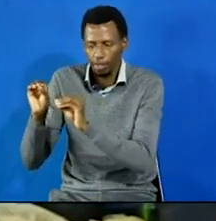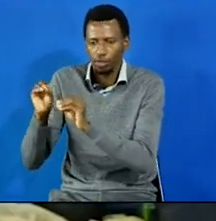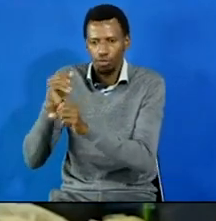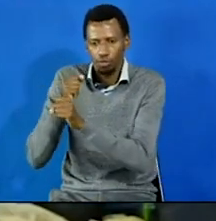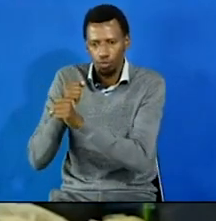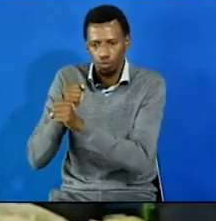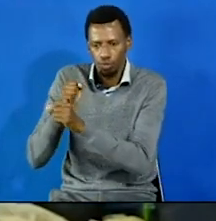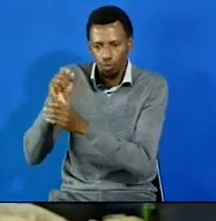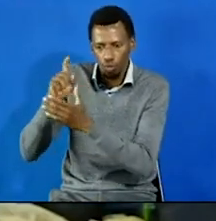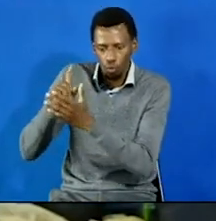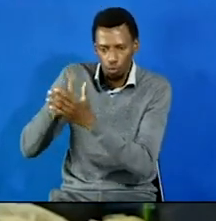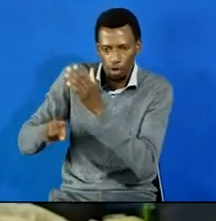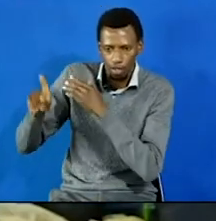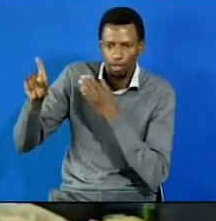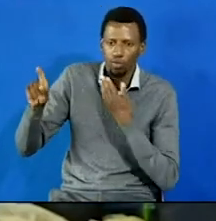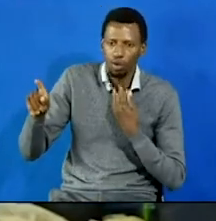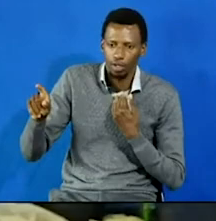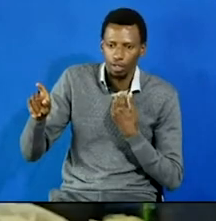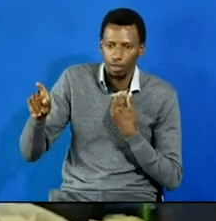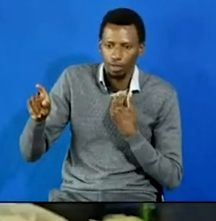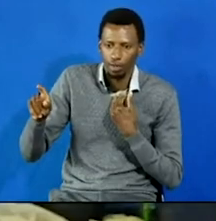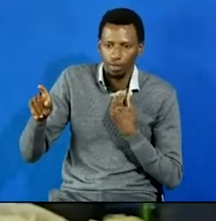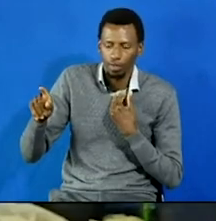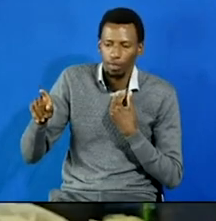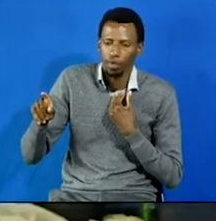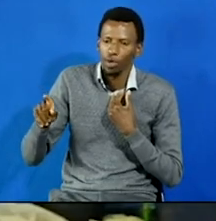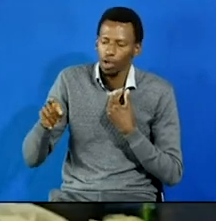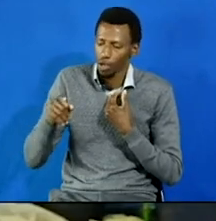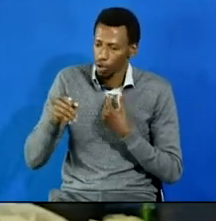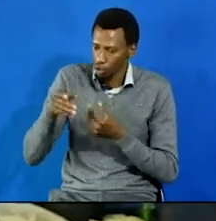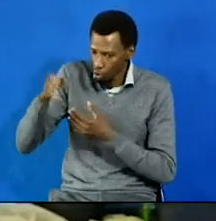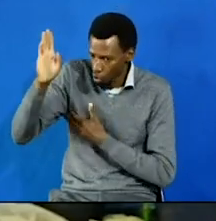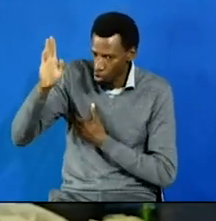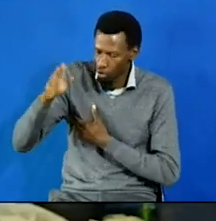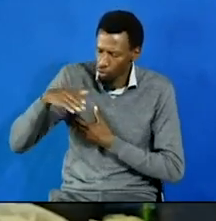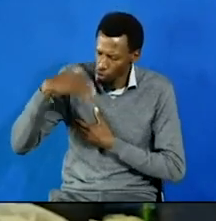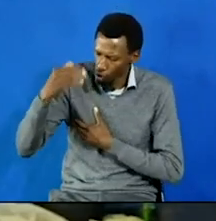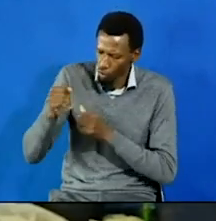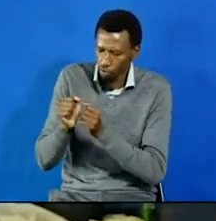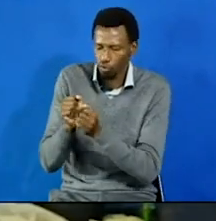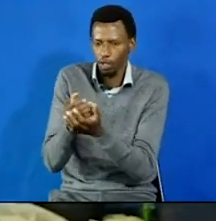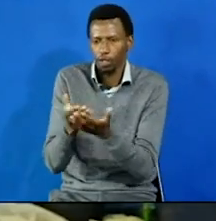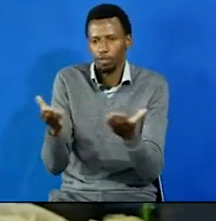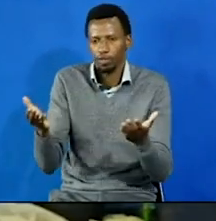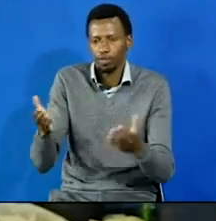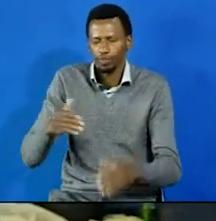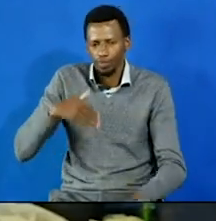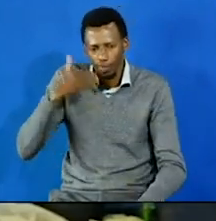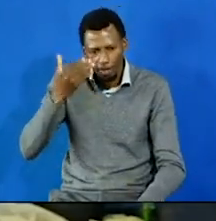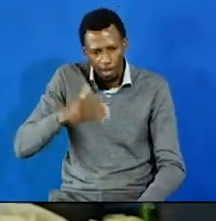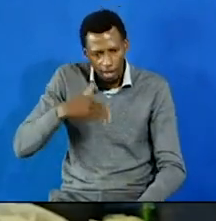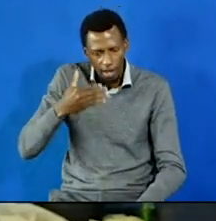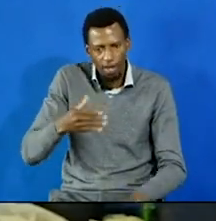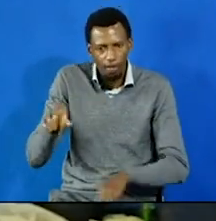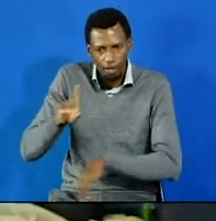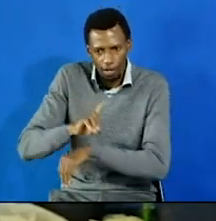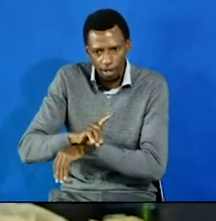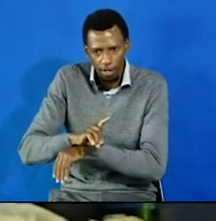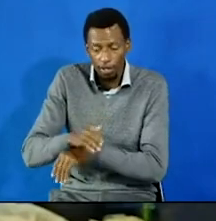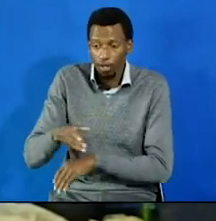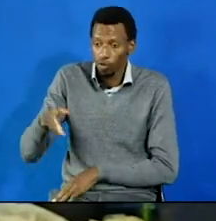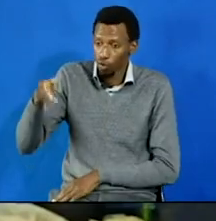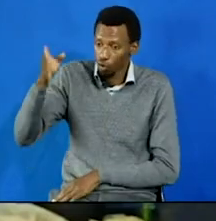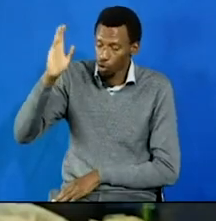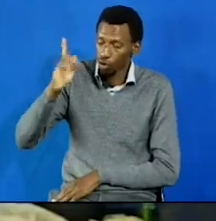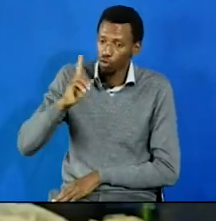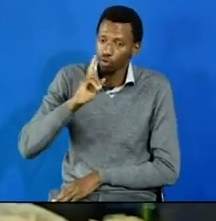lo, I will be with you always. Each and every day, there is that commissioning that